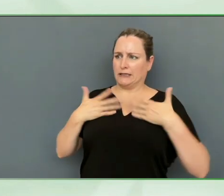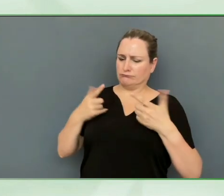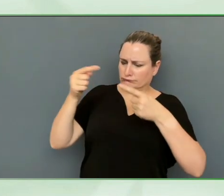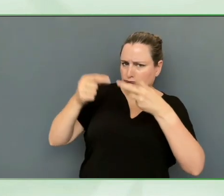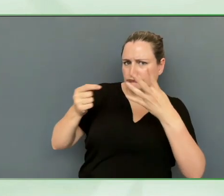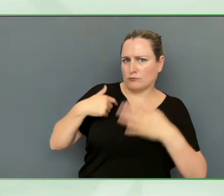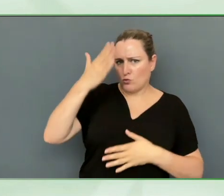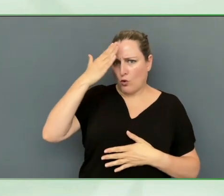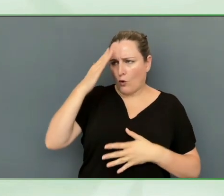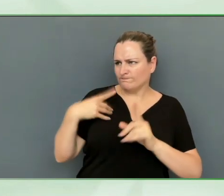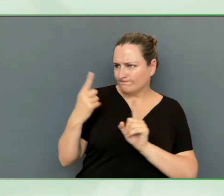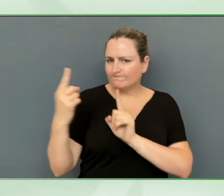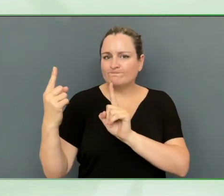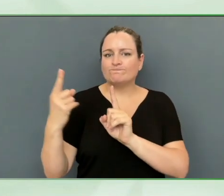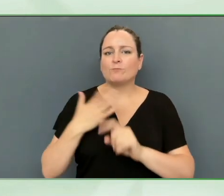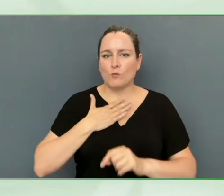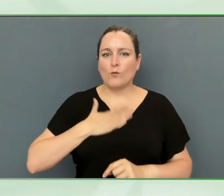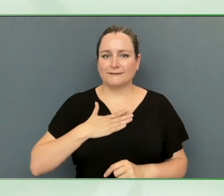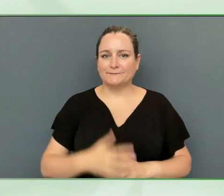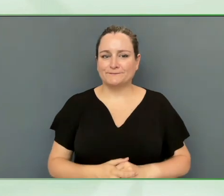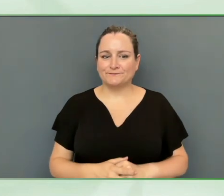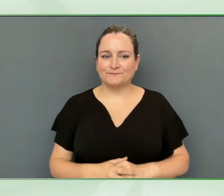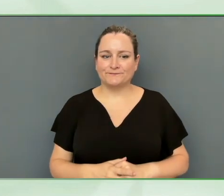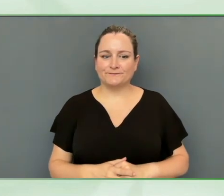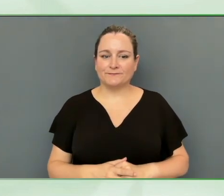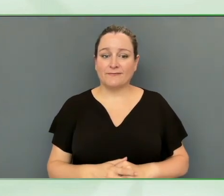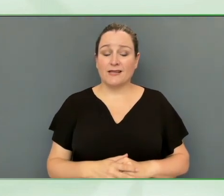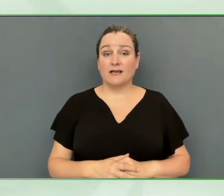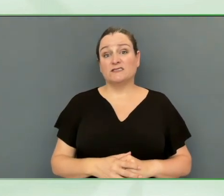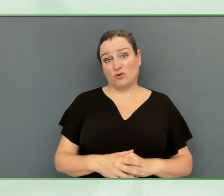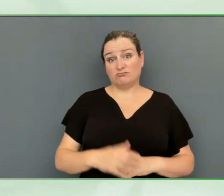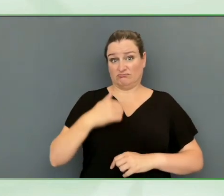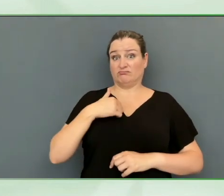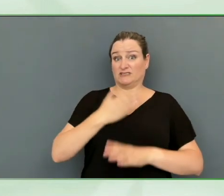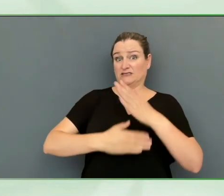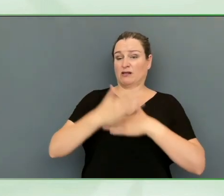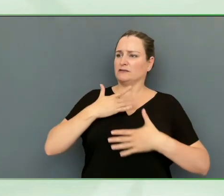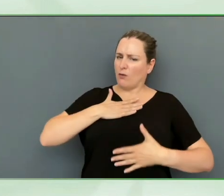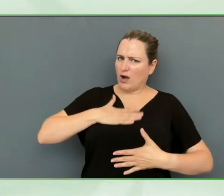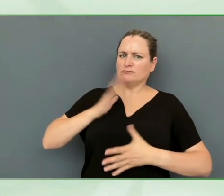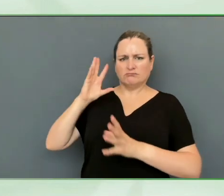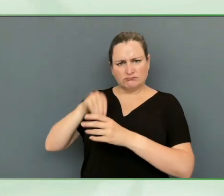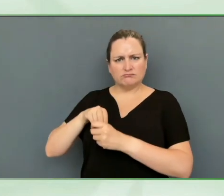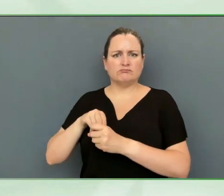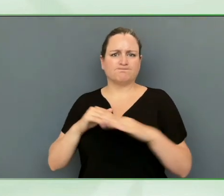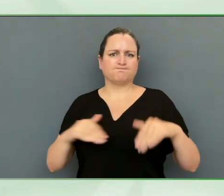We would not only say nothing about us without us, but also one of our goals is